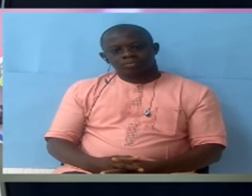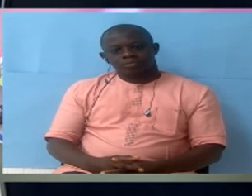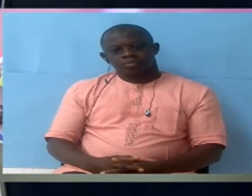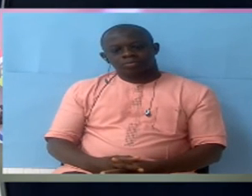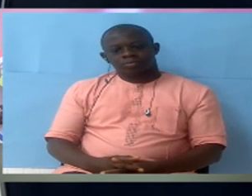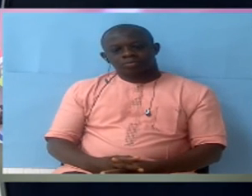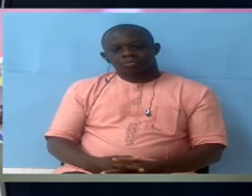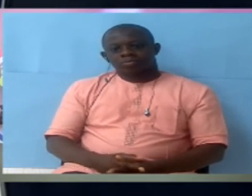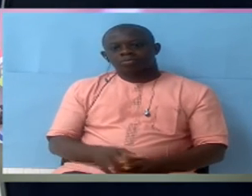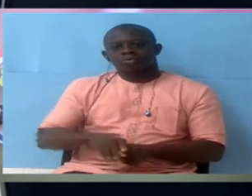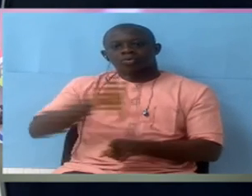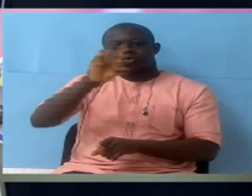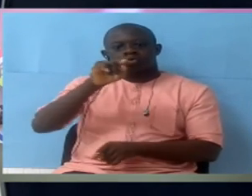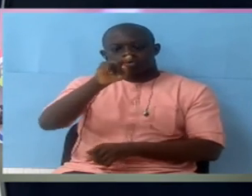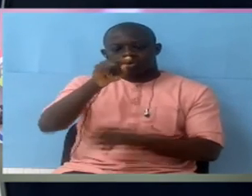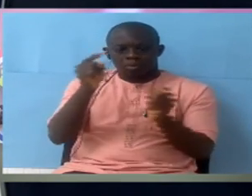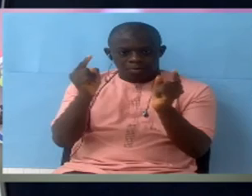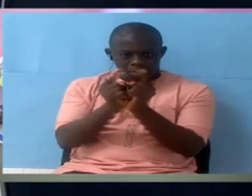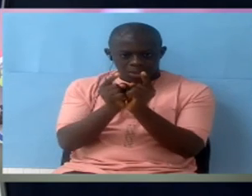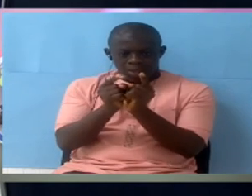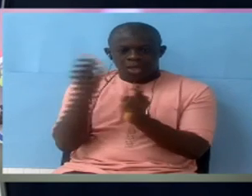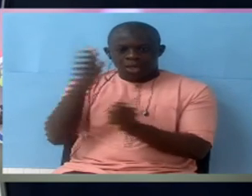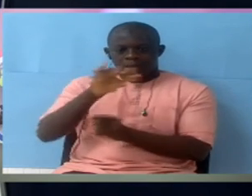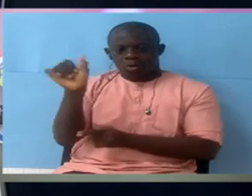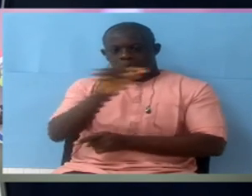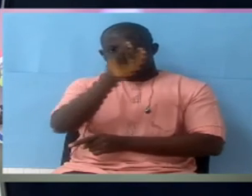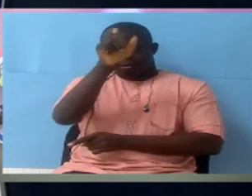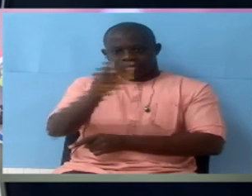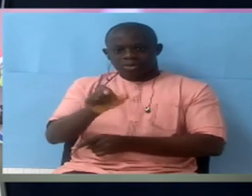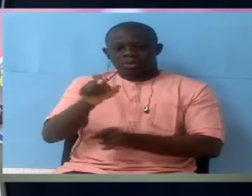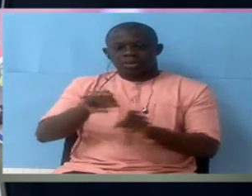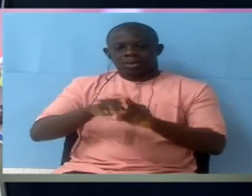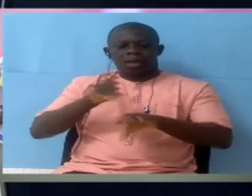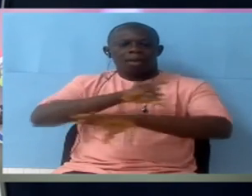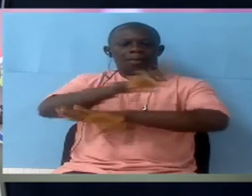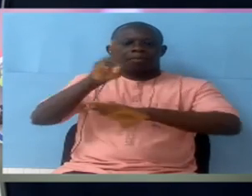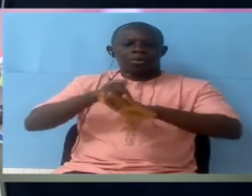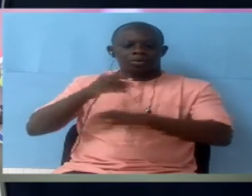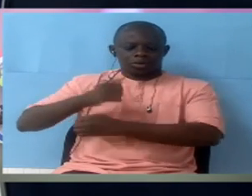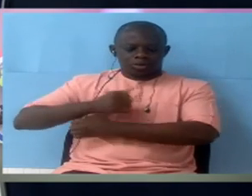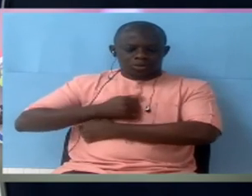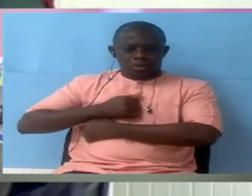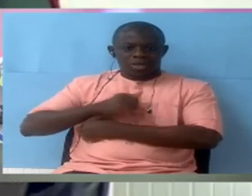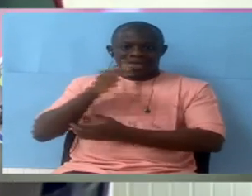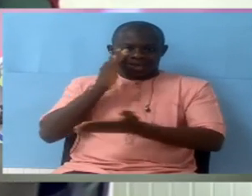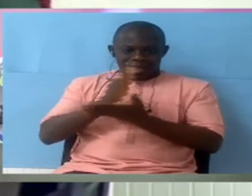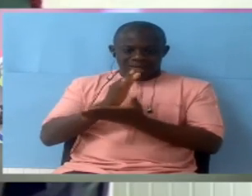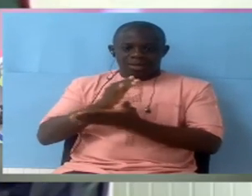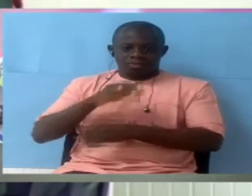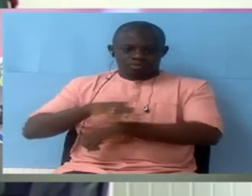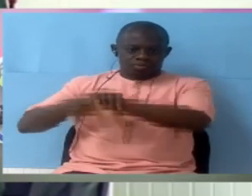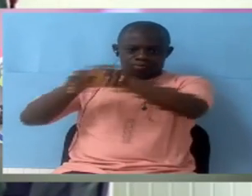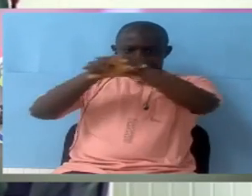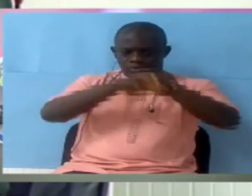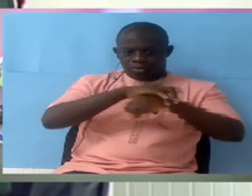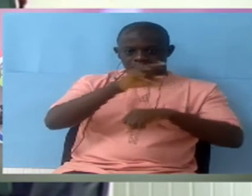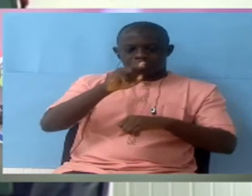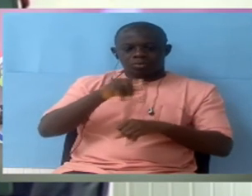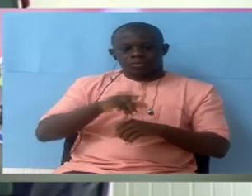Did you meet anyone else at the security wing where you were placed? Ndax fekk nga kenn ci